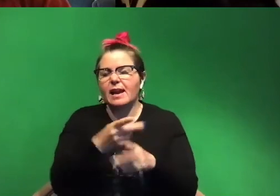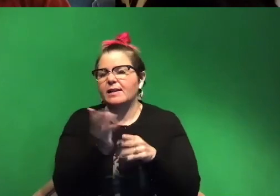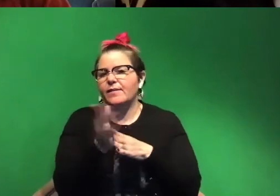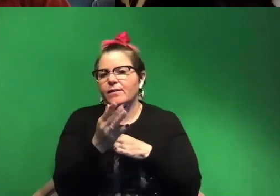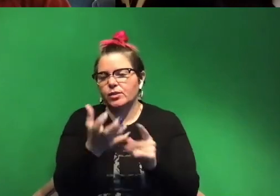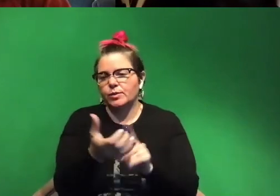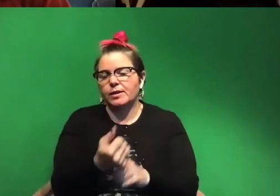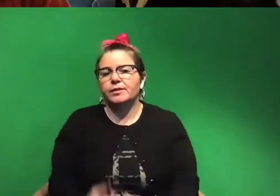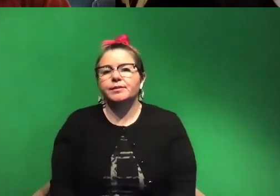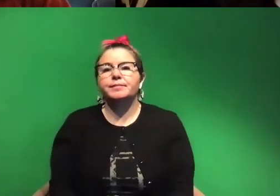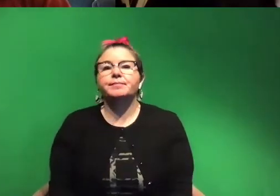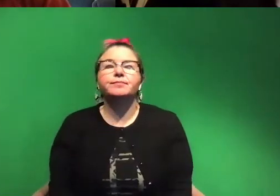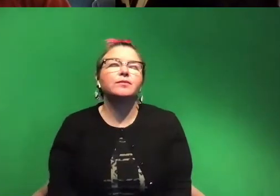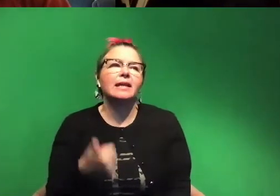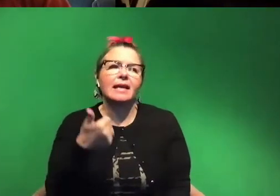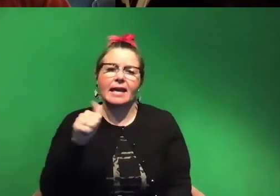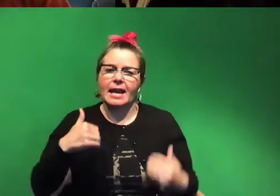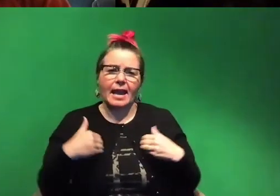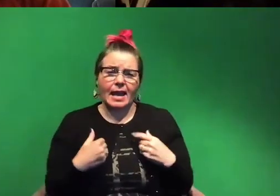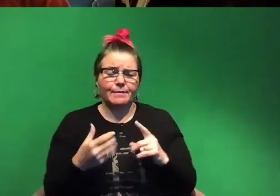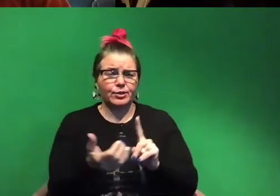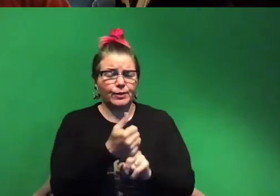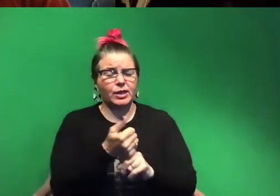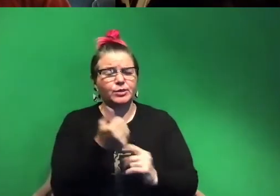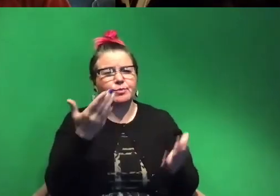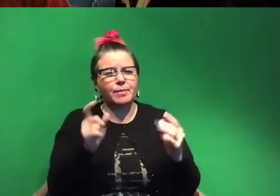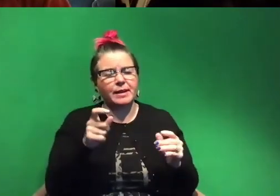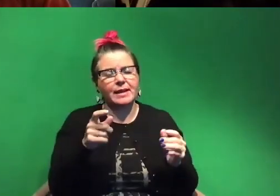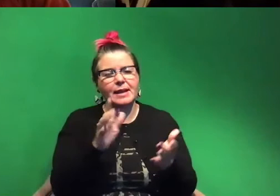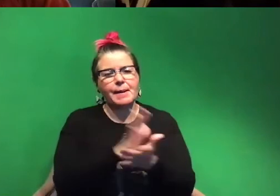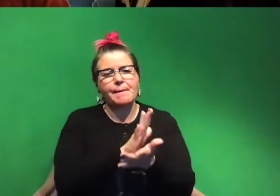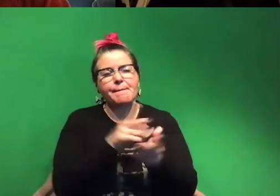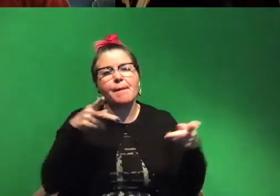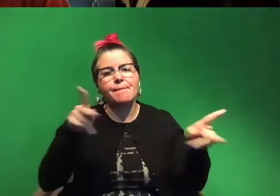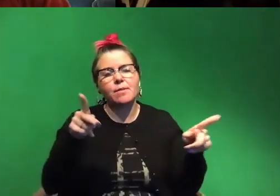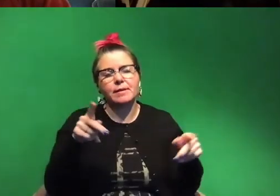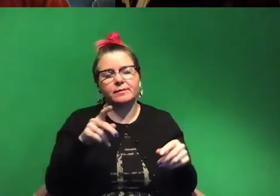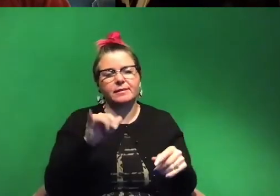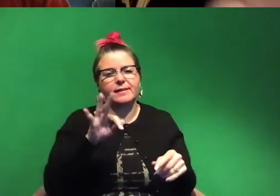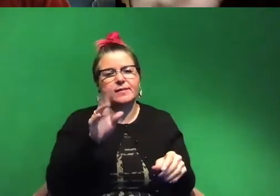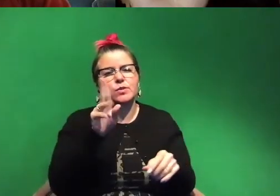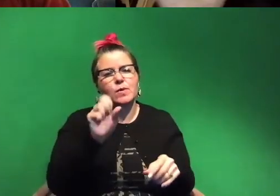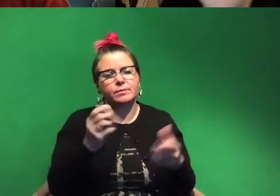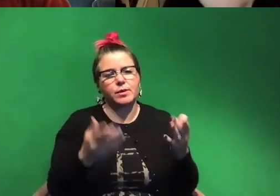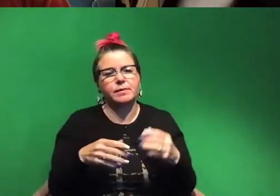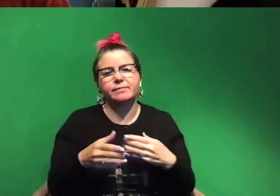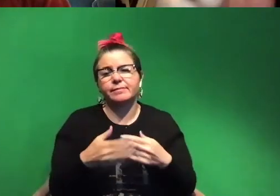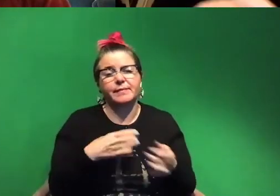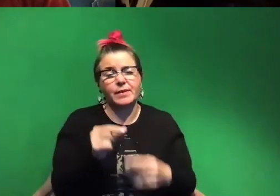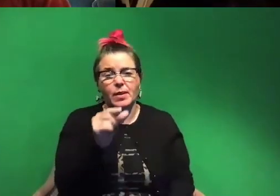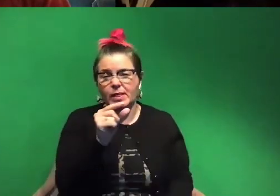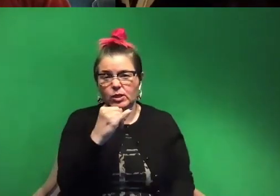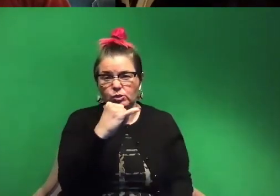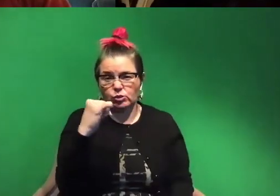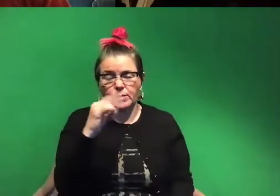catch. Any animals at all that you catch, you probably need a permit of some kind if you're in the United States. For sure. Even for like these little shrimp that we would